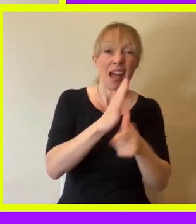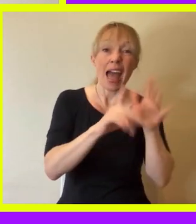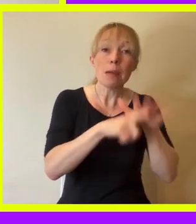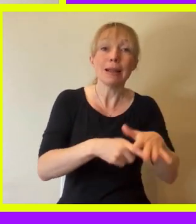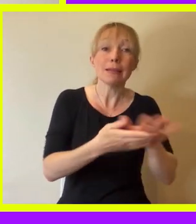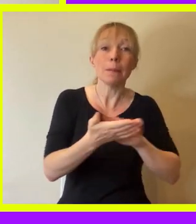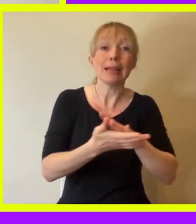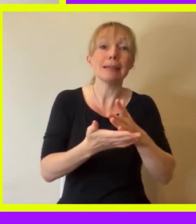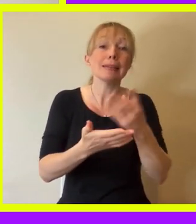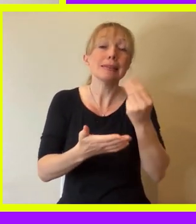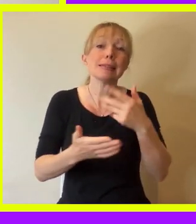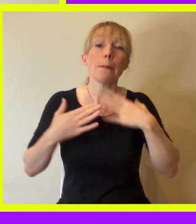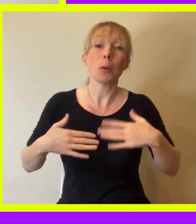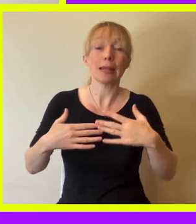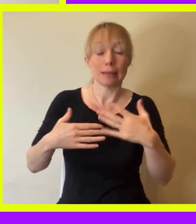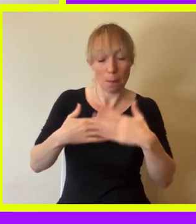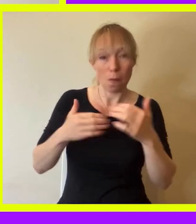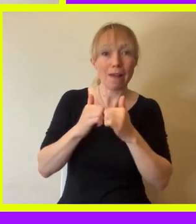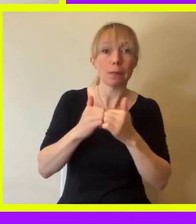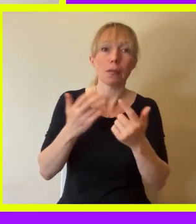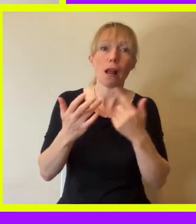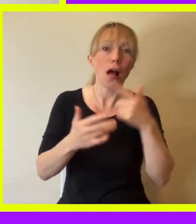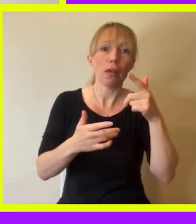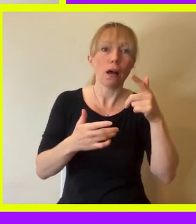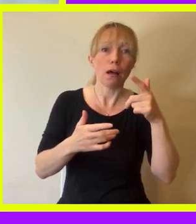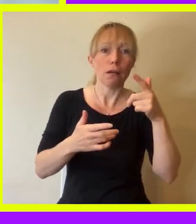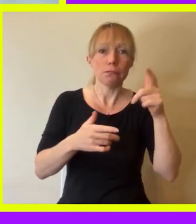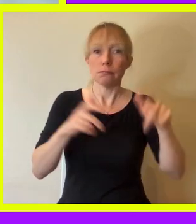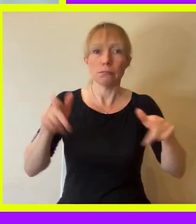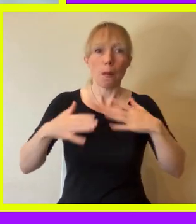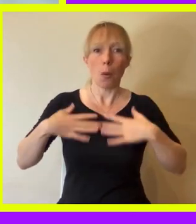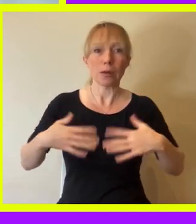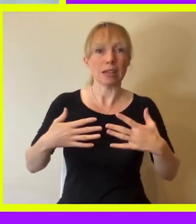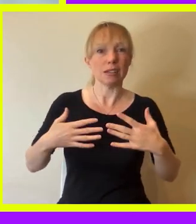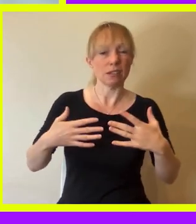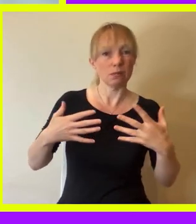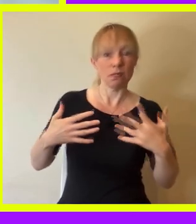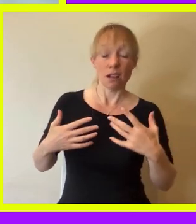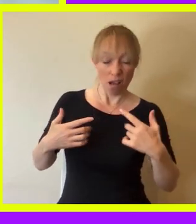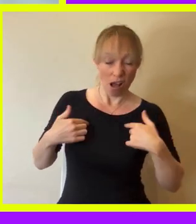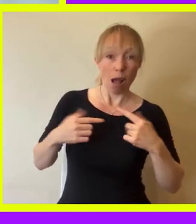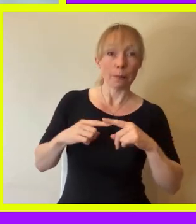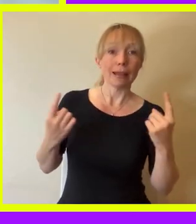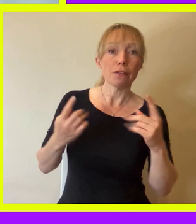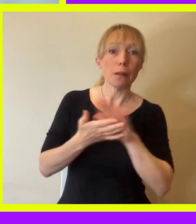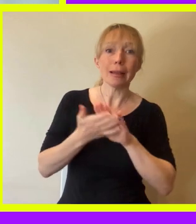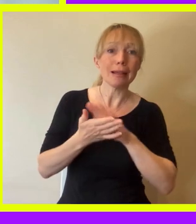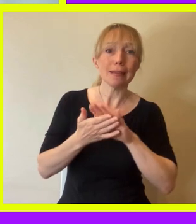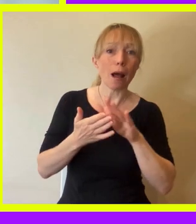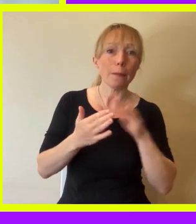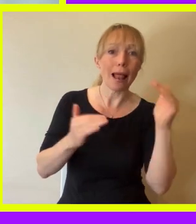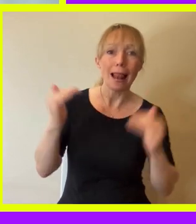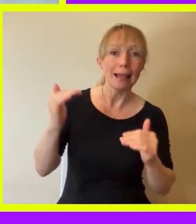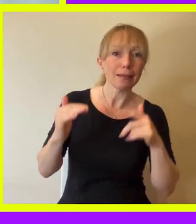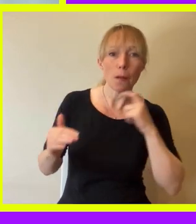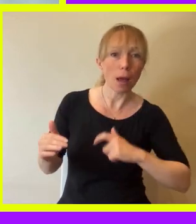move or look or function in the ways that we're used to seeing. And just because I'm indifferent, it doesn't make me any less of a